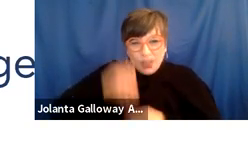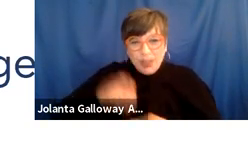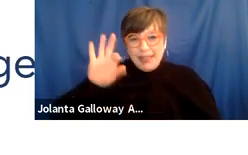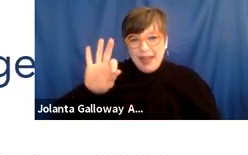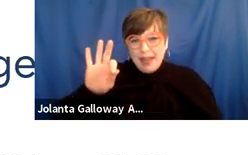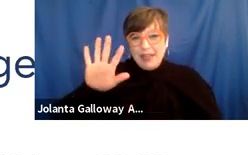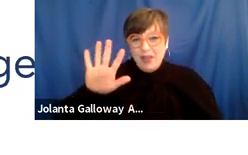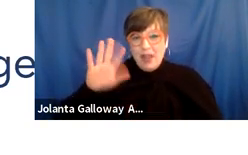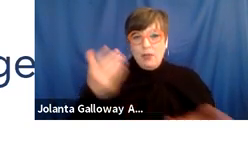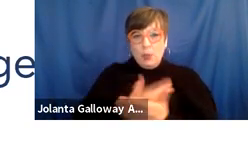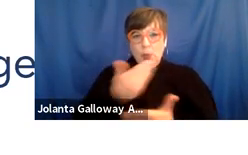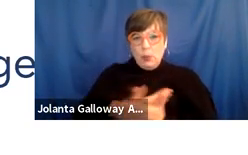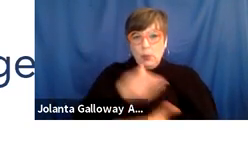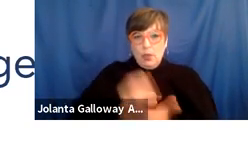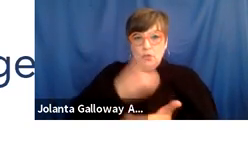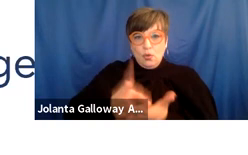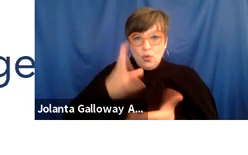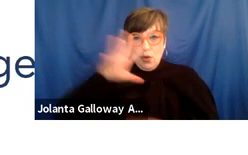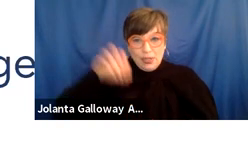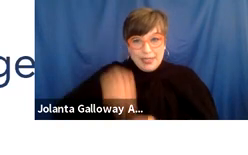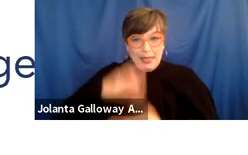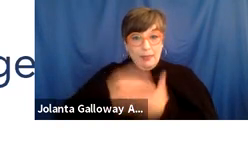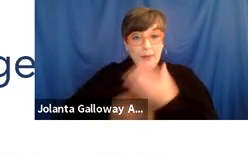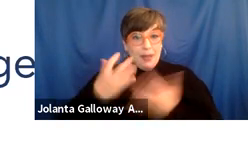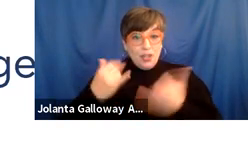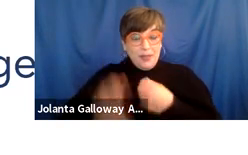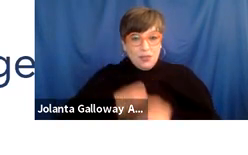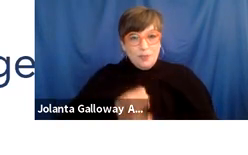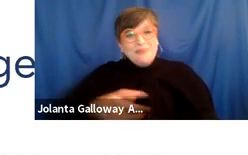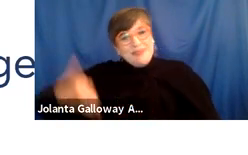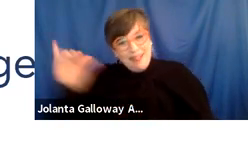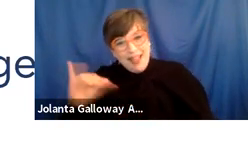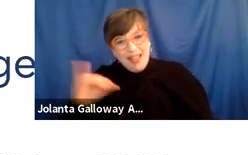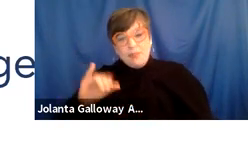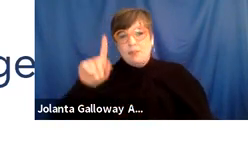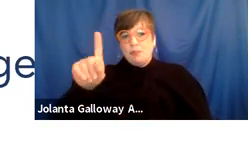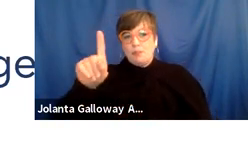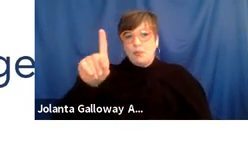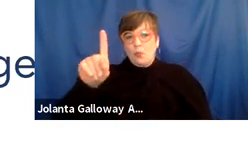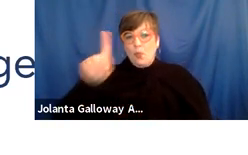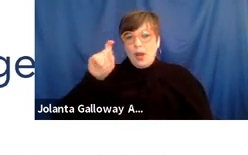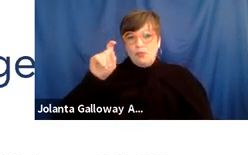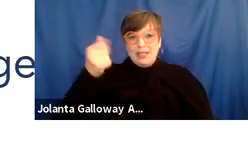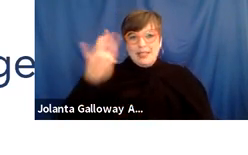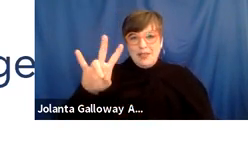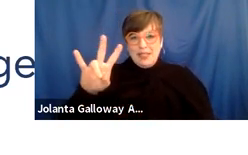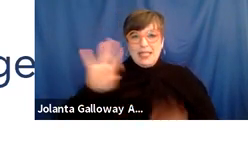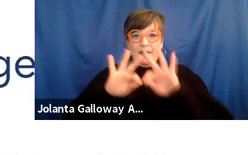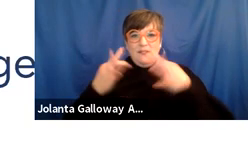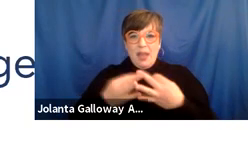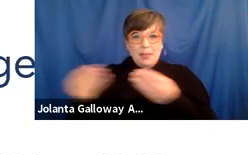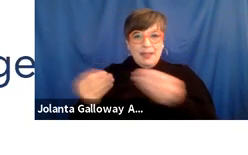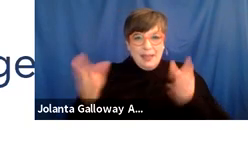95 new social workers in the budget this year, and have added 117 family liaisons,